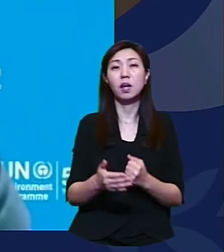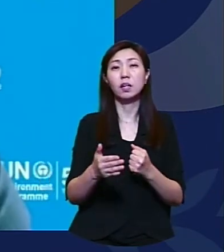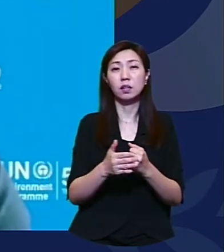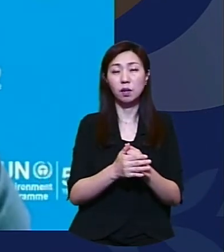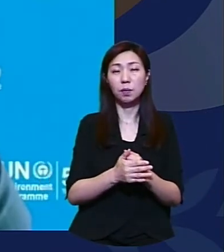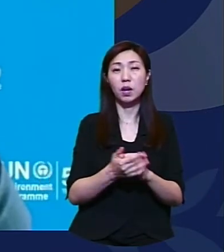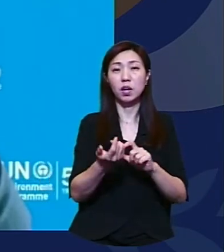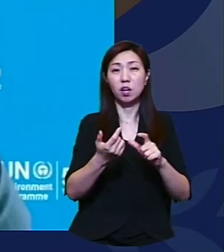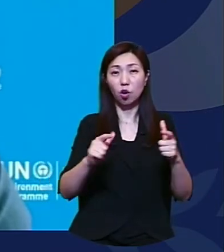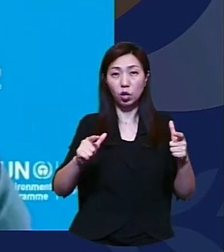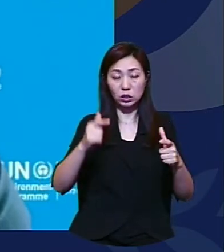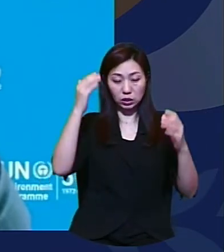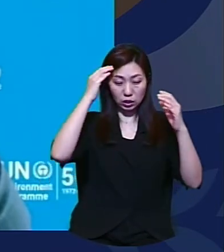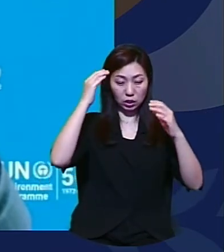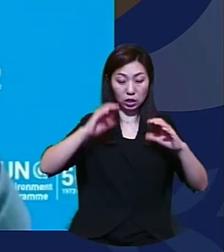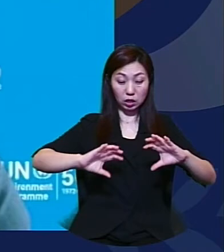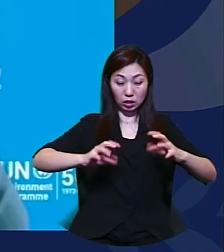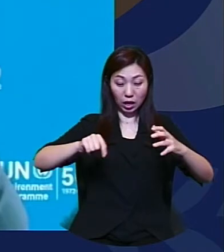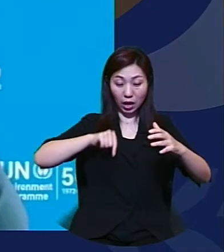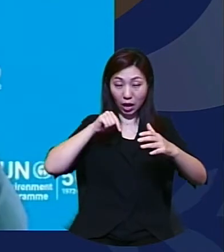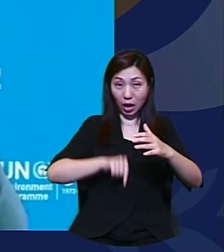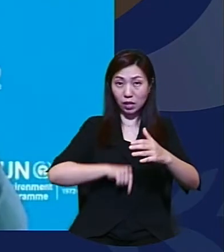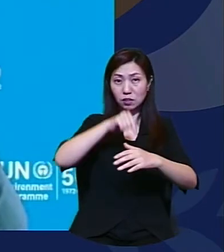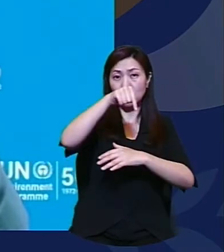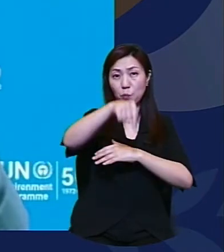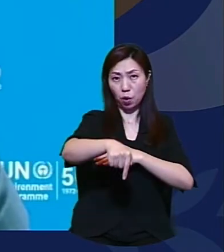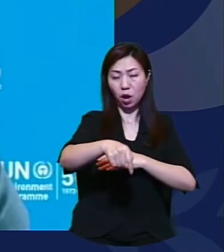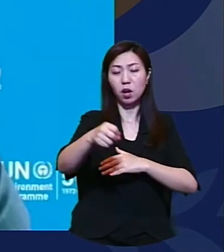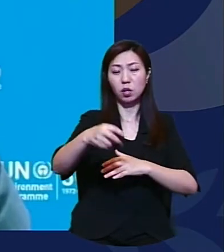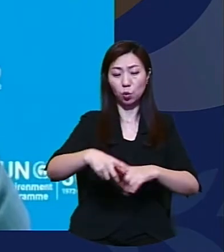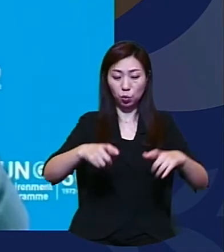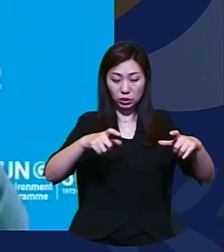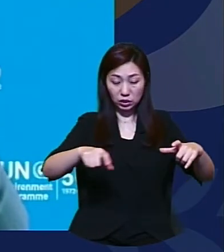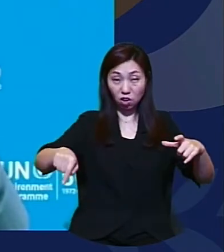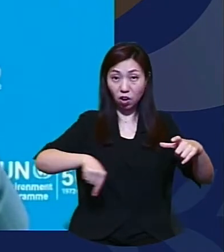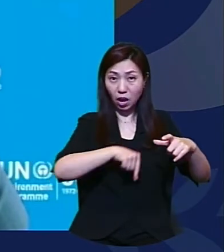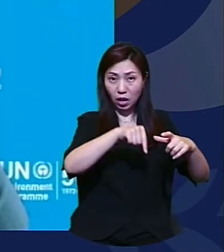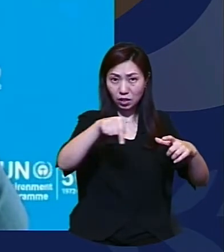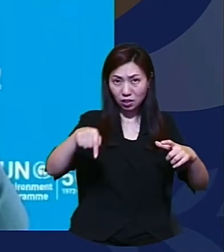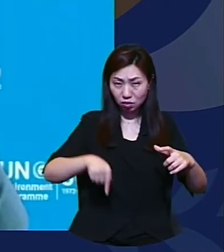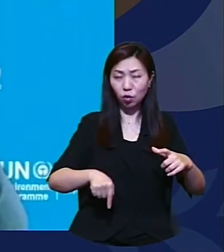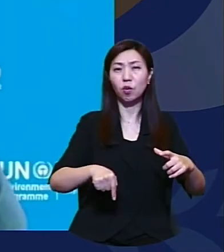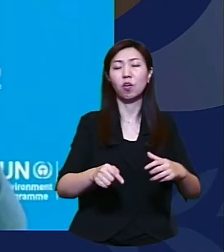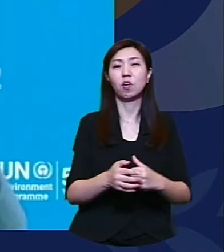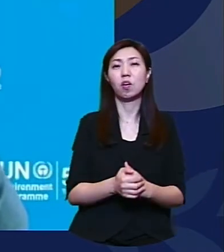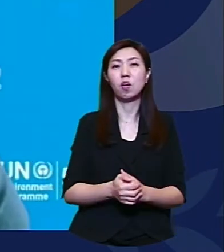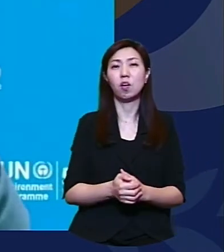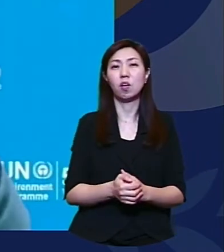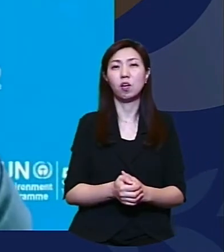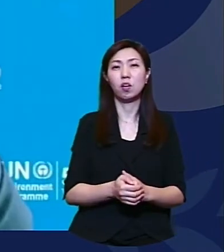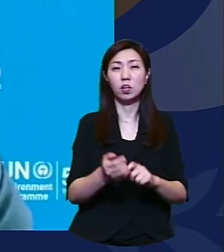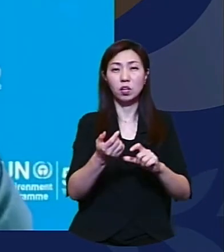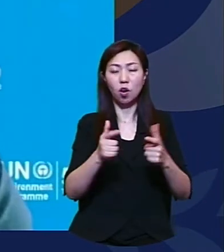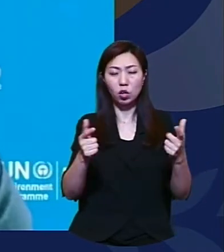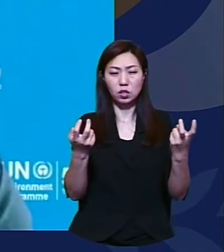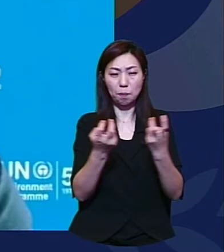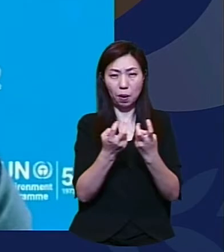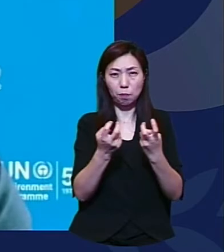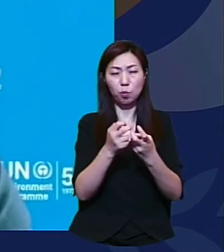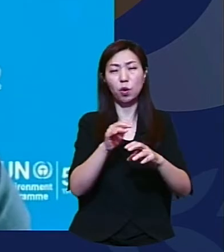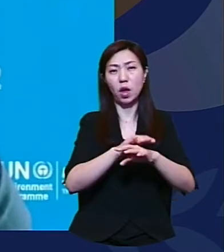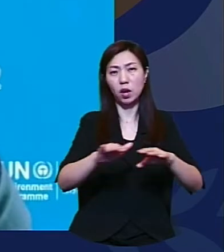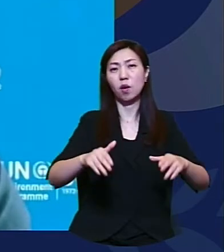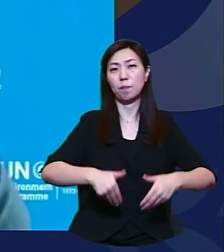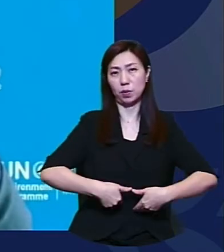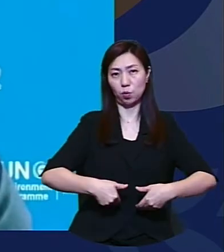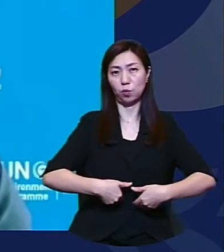sub-regional food supply chains. So that's what we are currently seeing anecdotally, but it's a bit too early